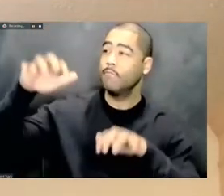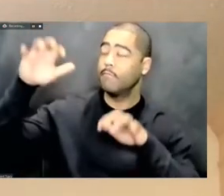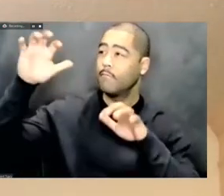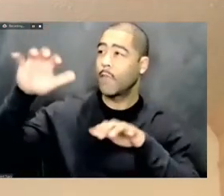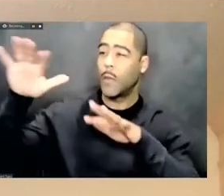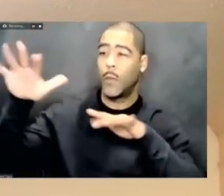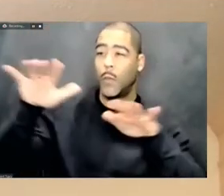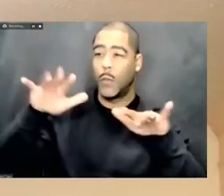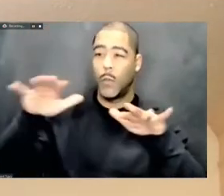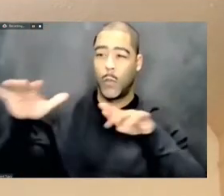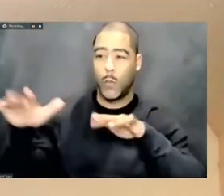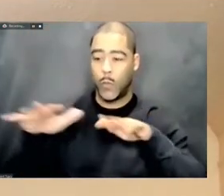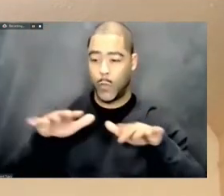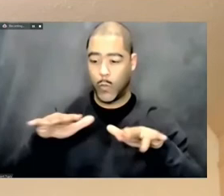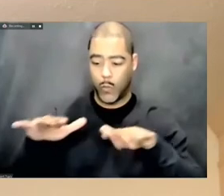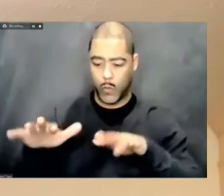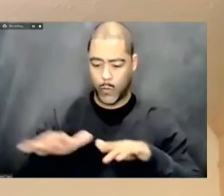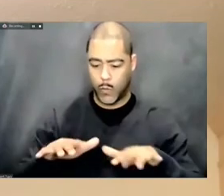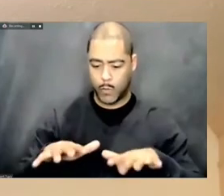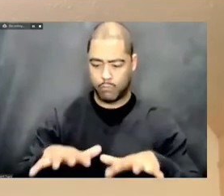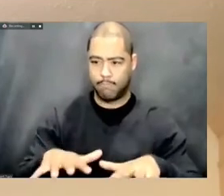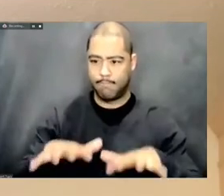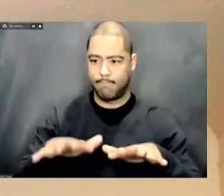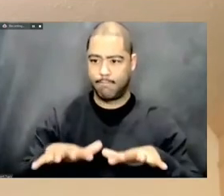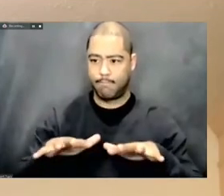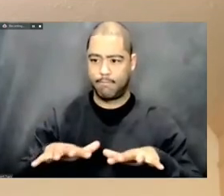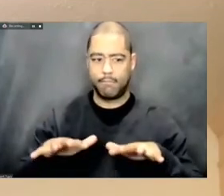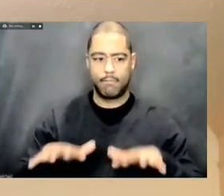craned her neck, considered the fruit,